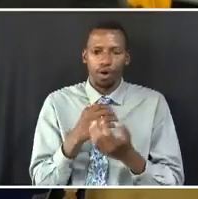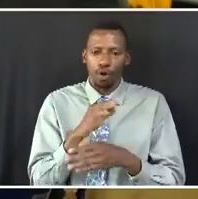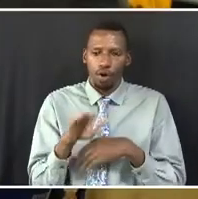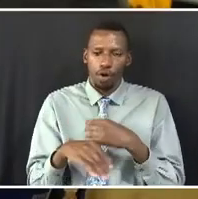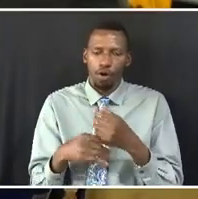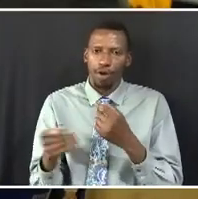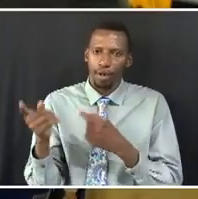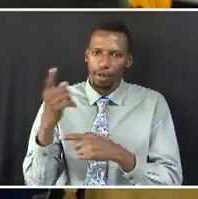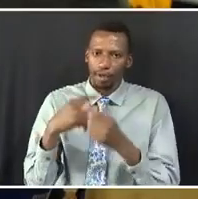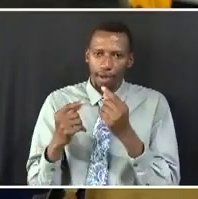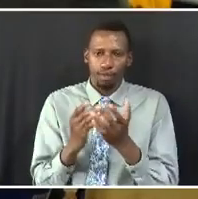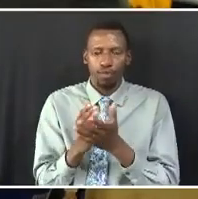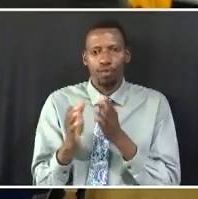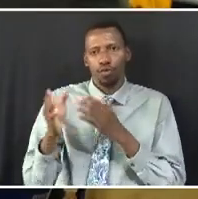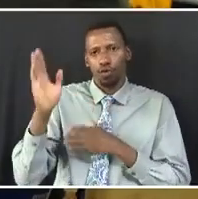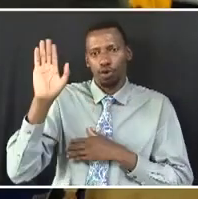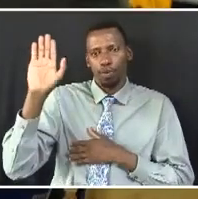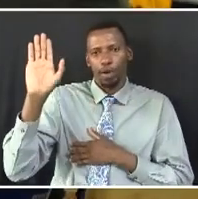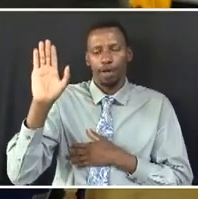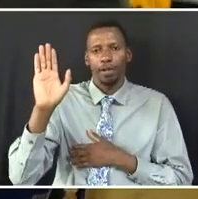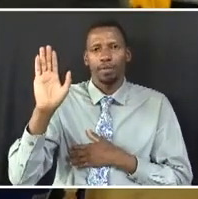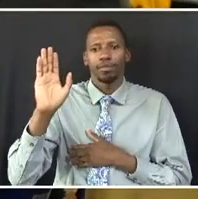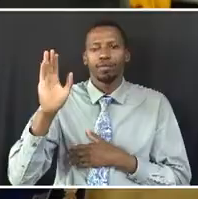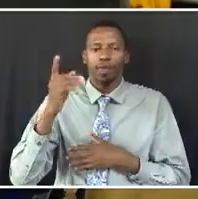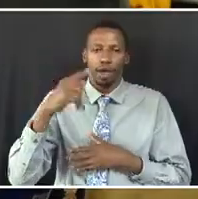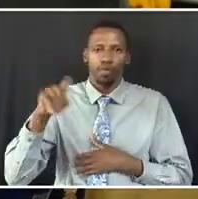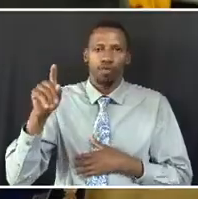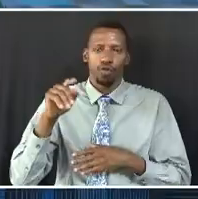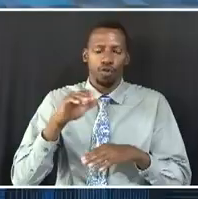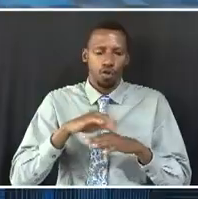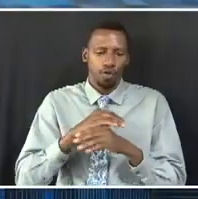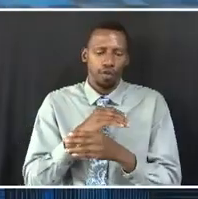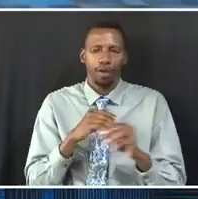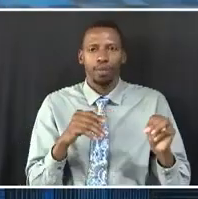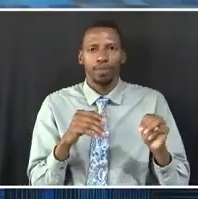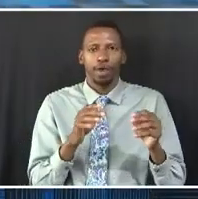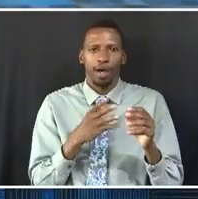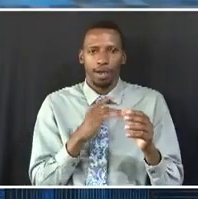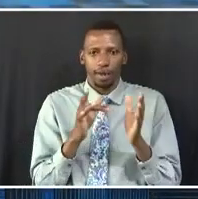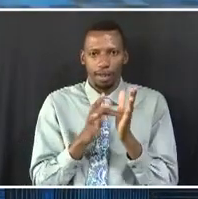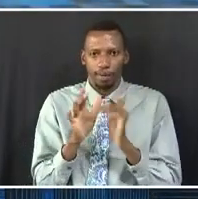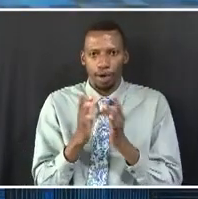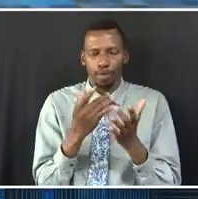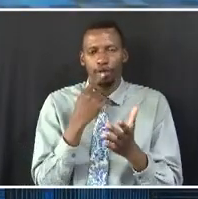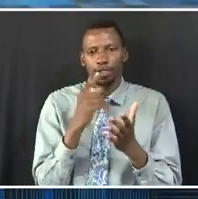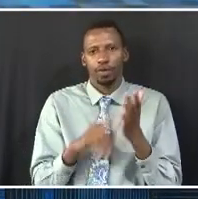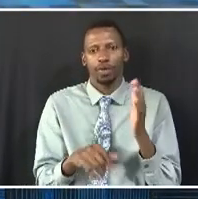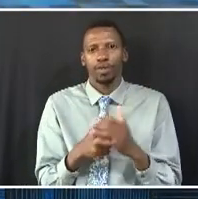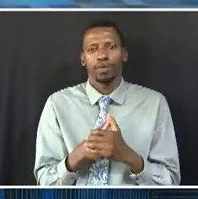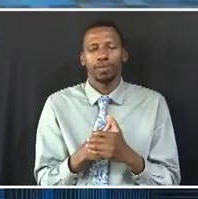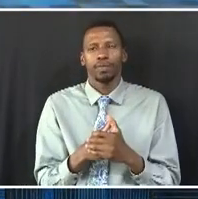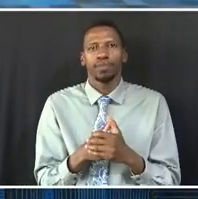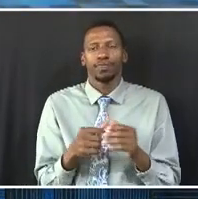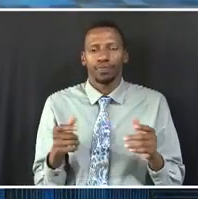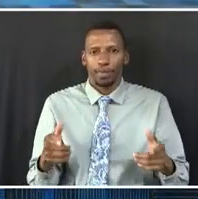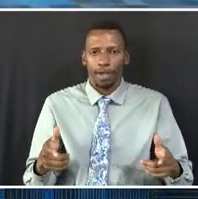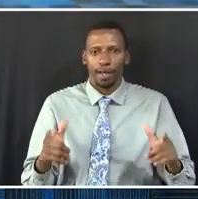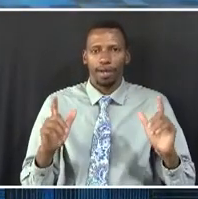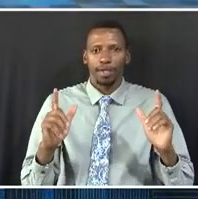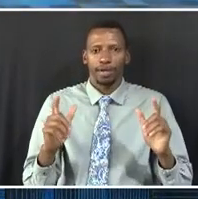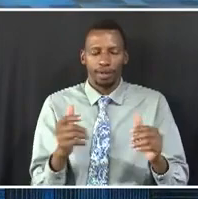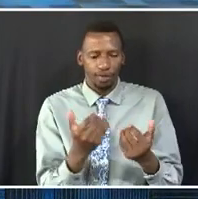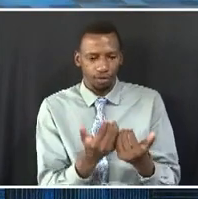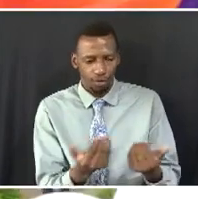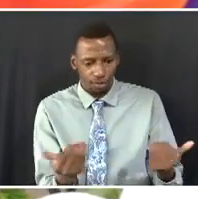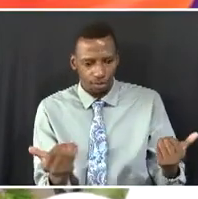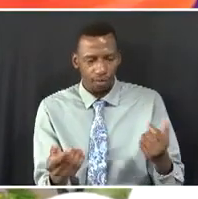of God, and they've got God's signet on them. And the Bible says, let the little